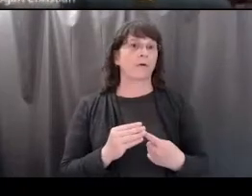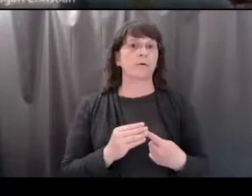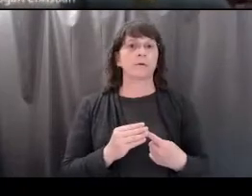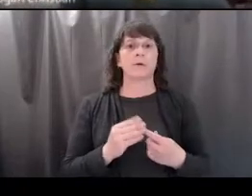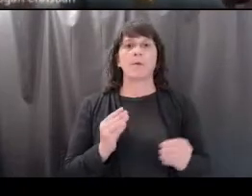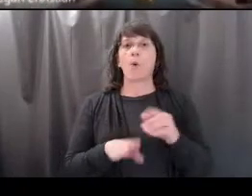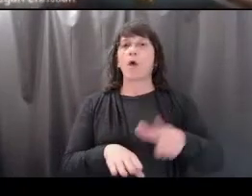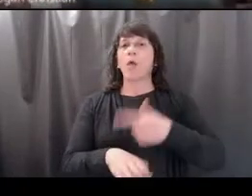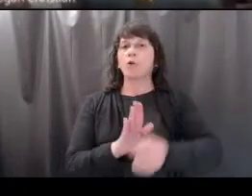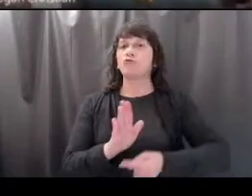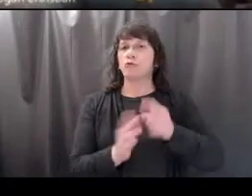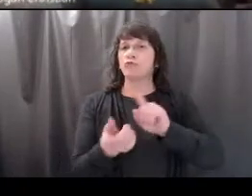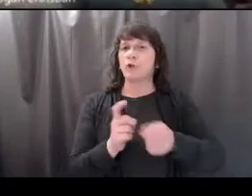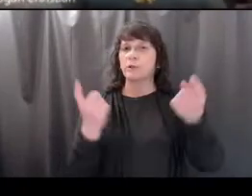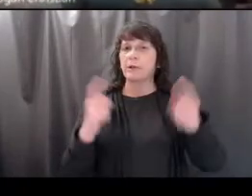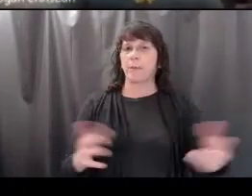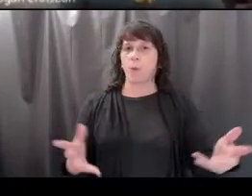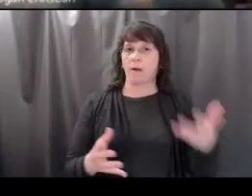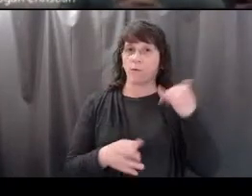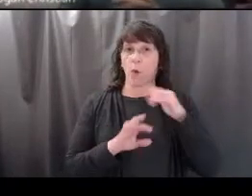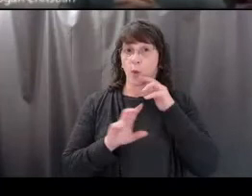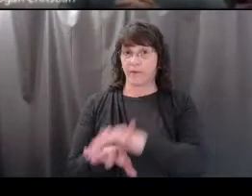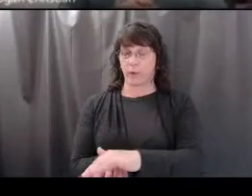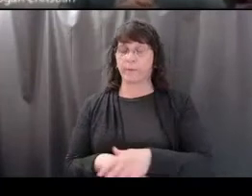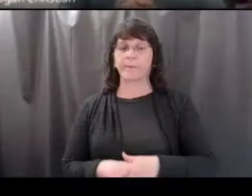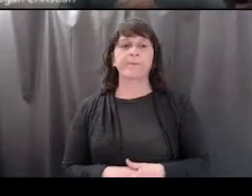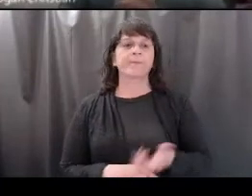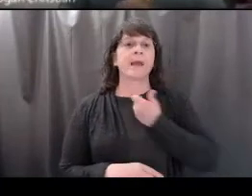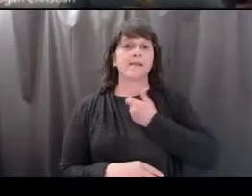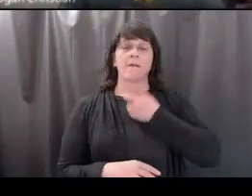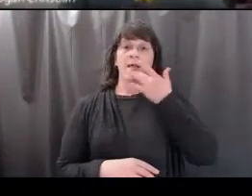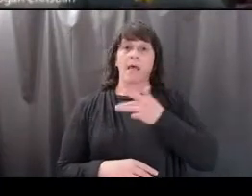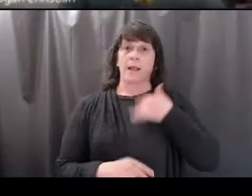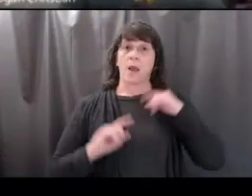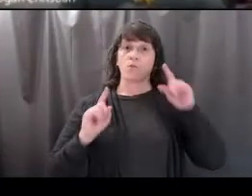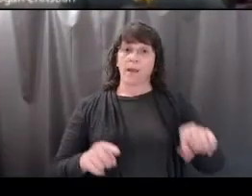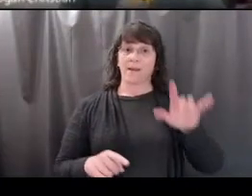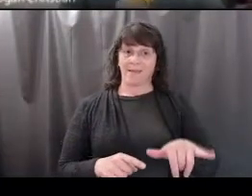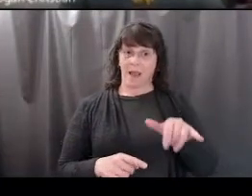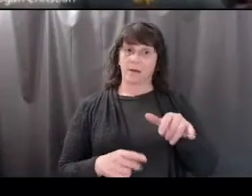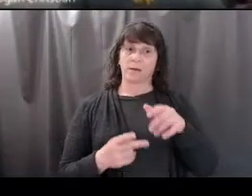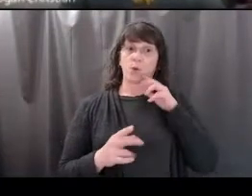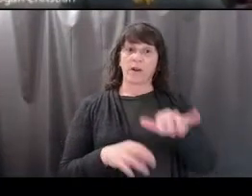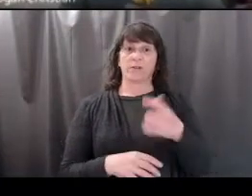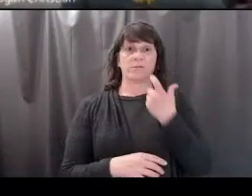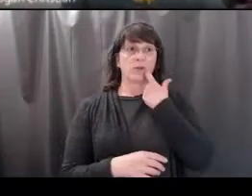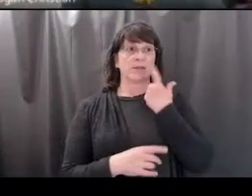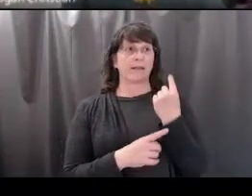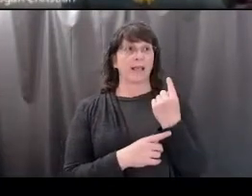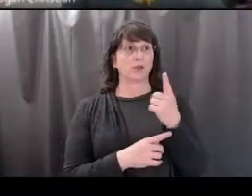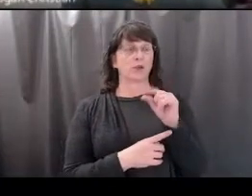longer term changes that probably happened to the river. So I was fortunate enough to go to this location just last year